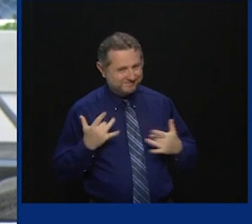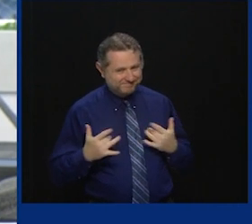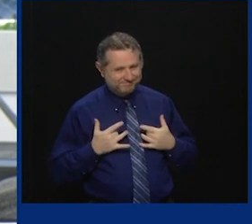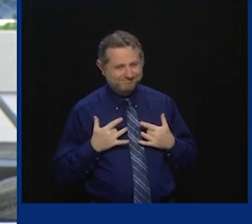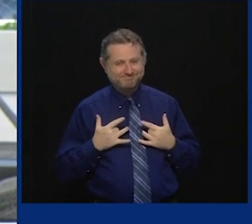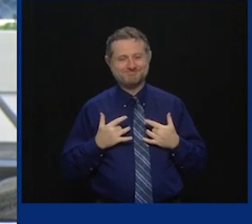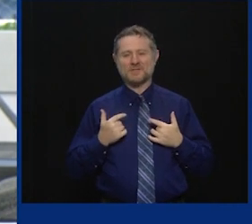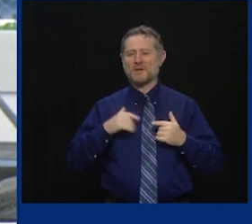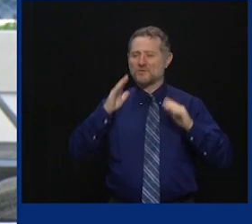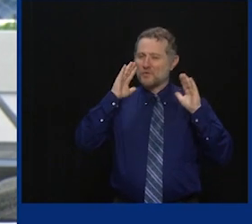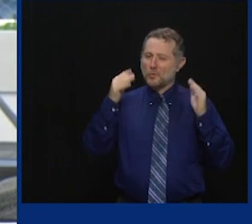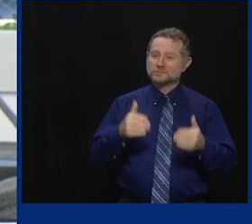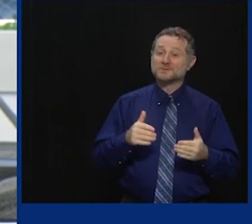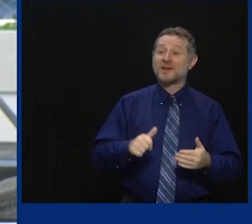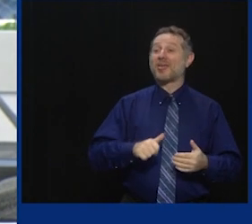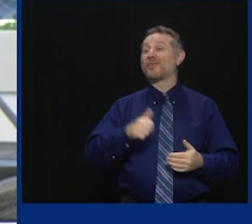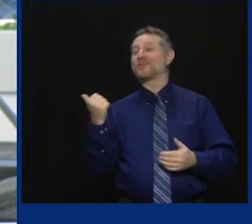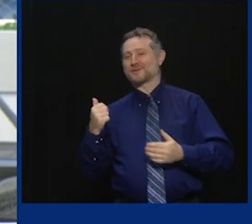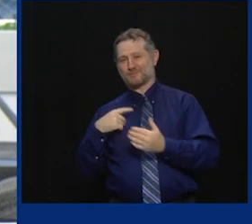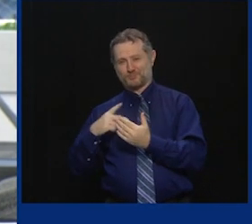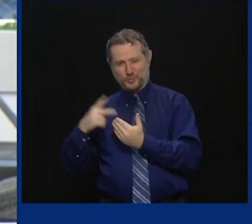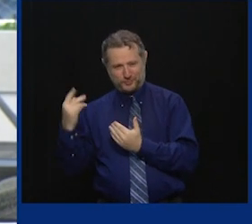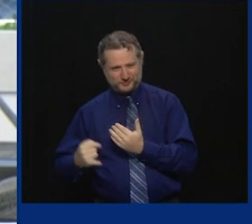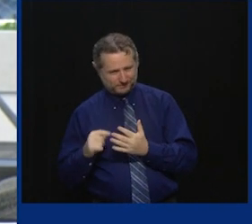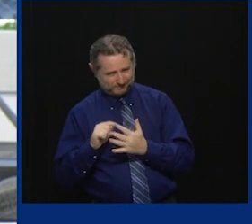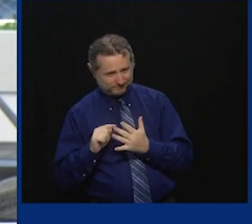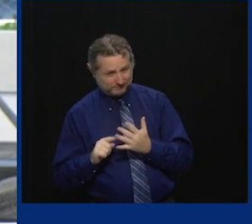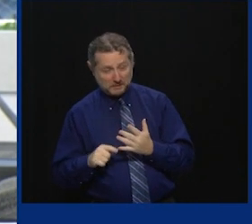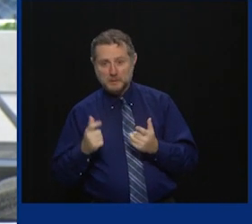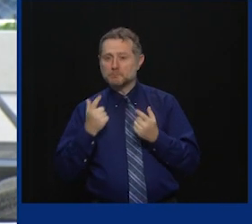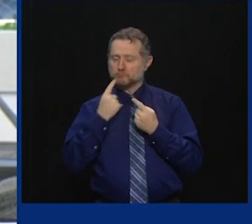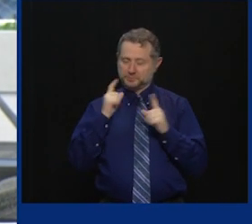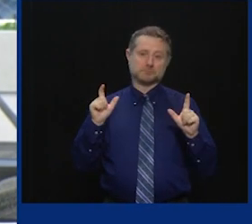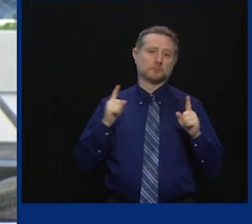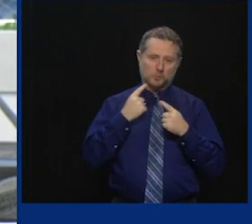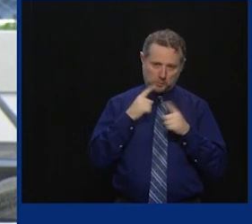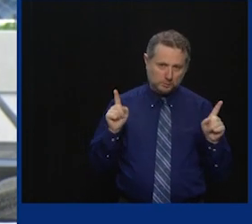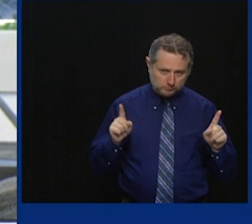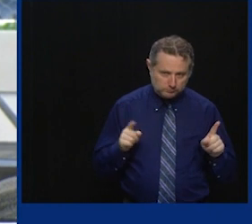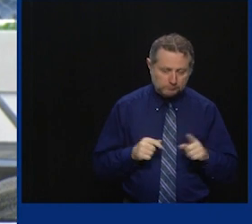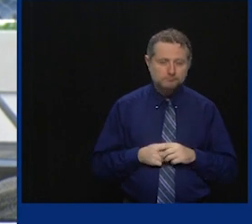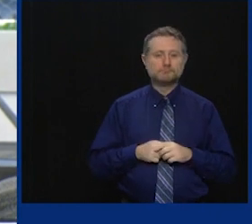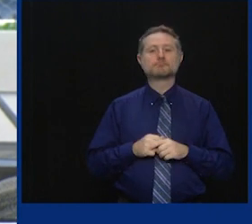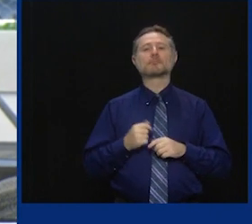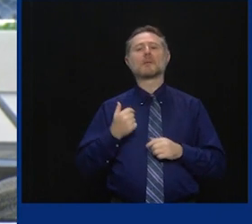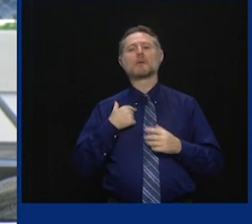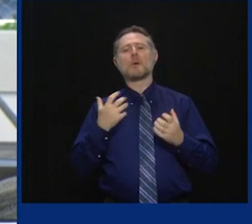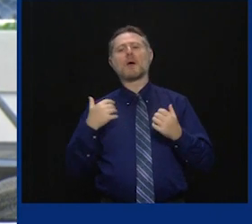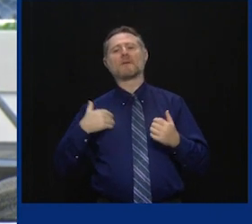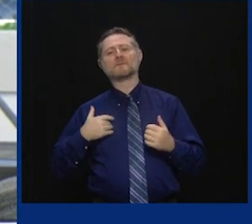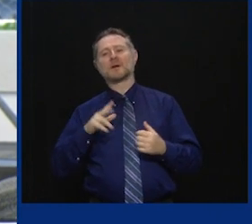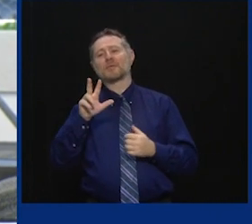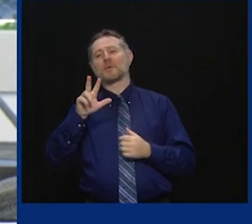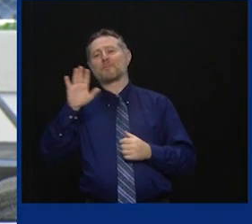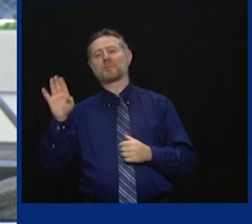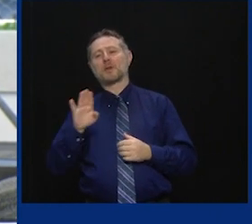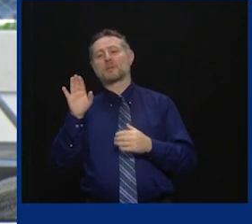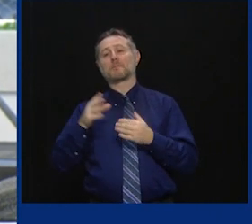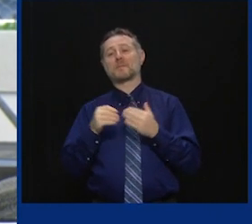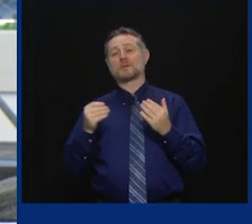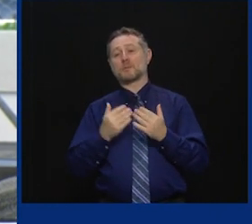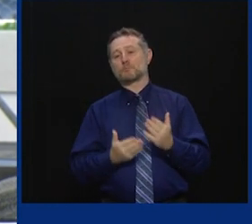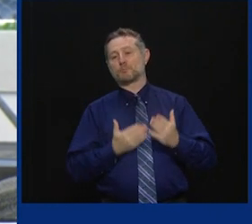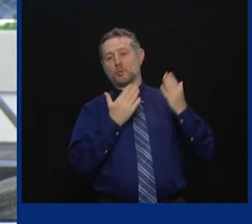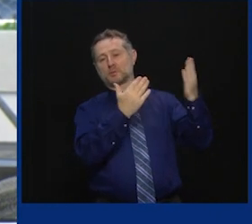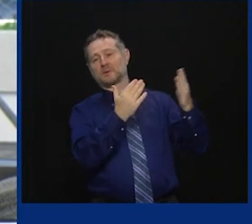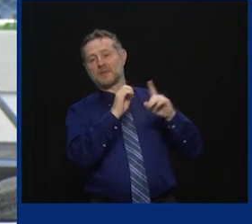well. Here's a big one, friends. You all know that we have a $3 billion proposal, an